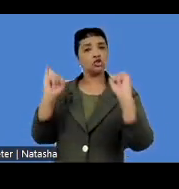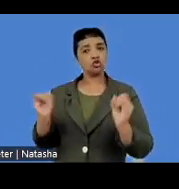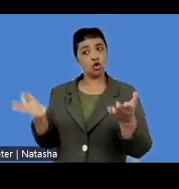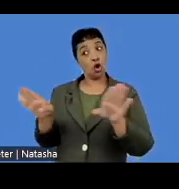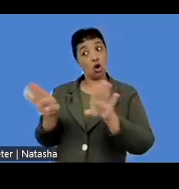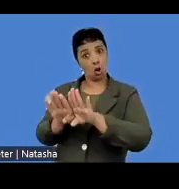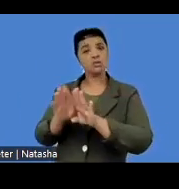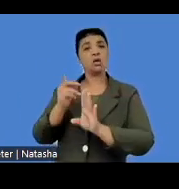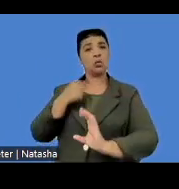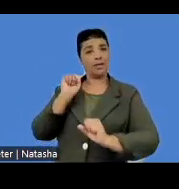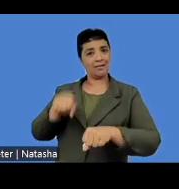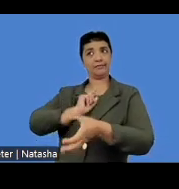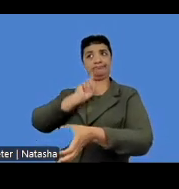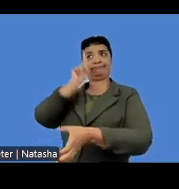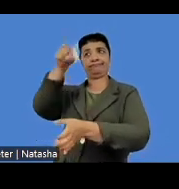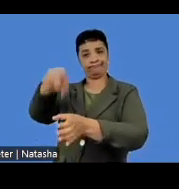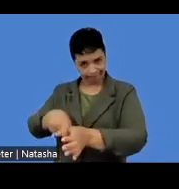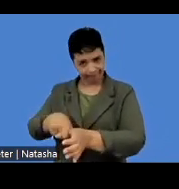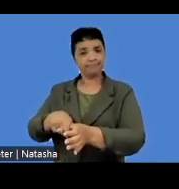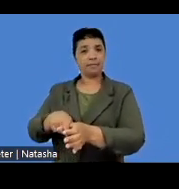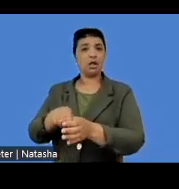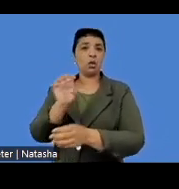the institutionalization. But the problem is